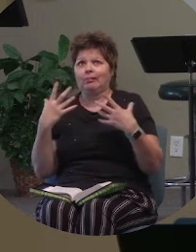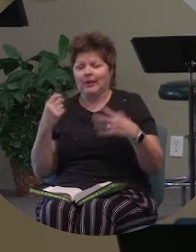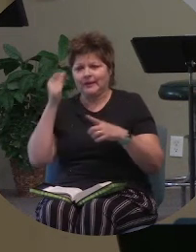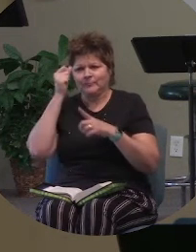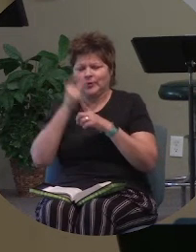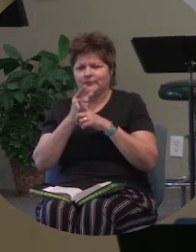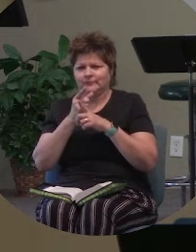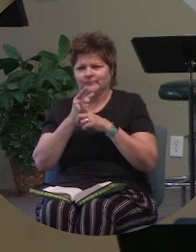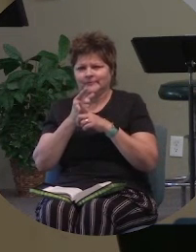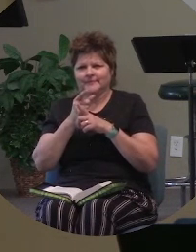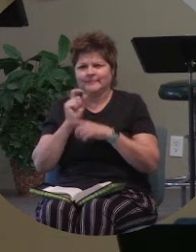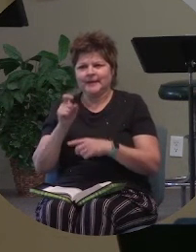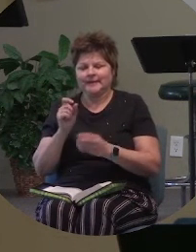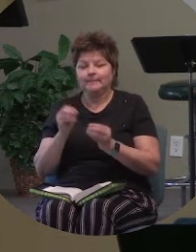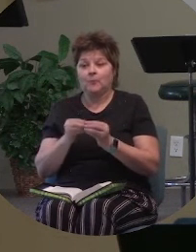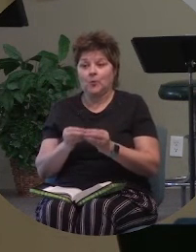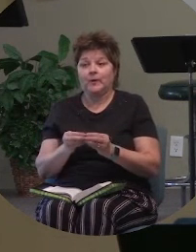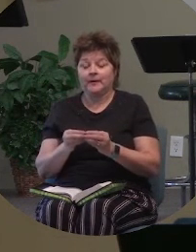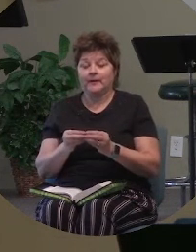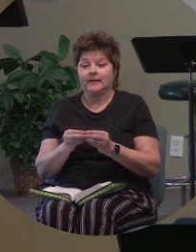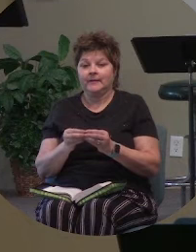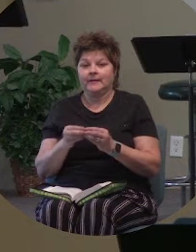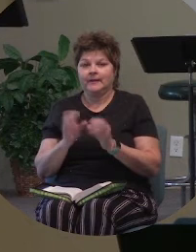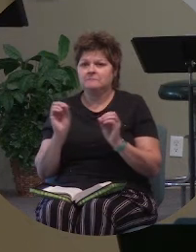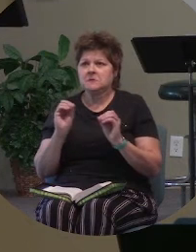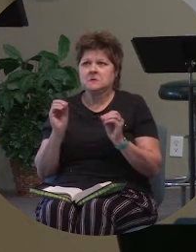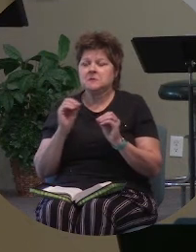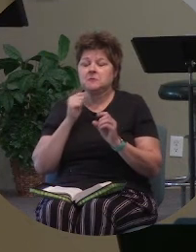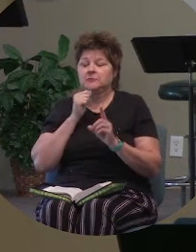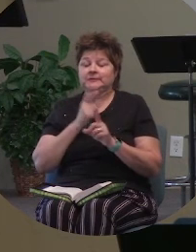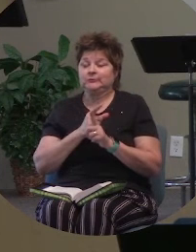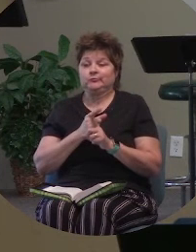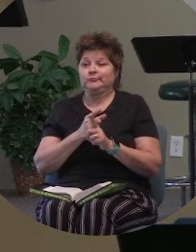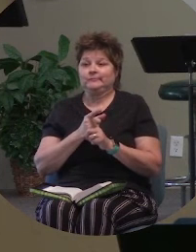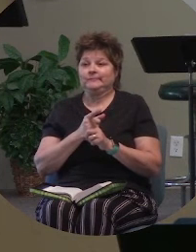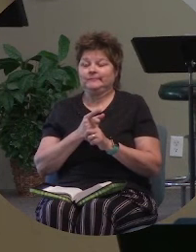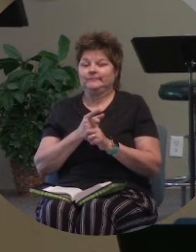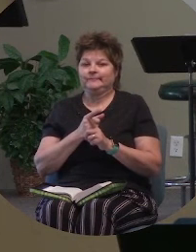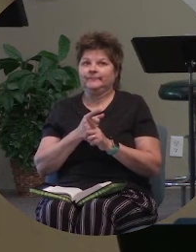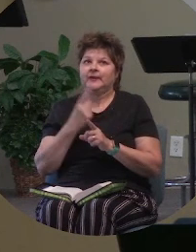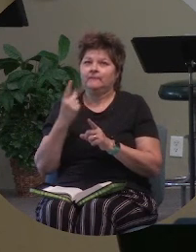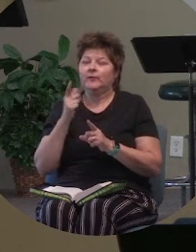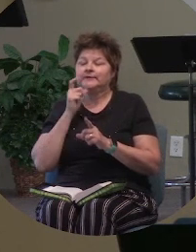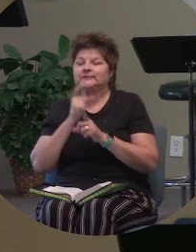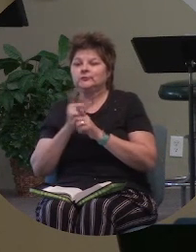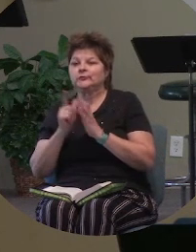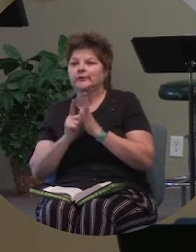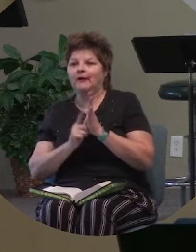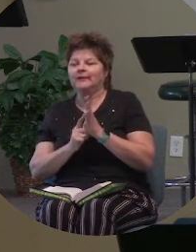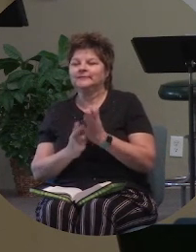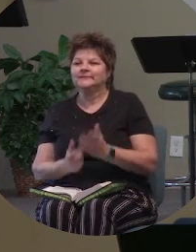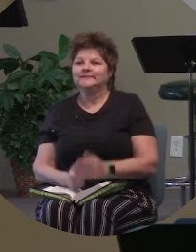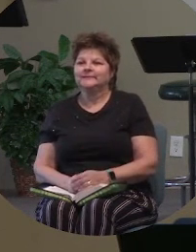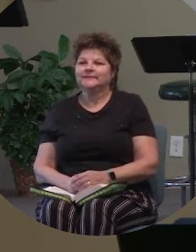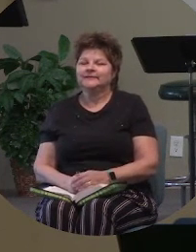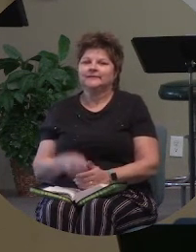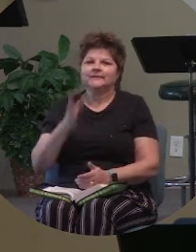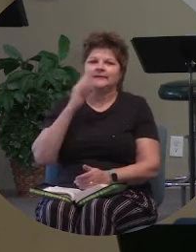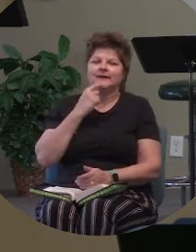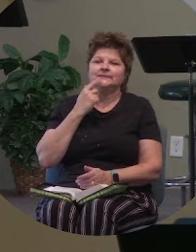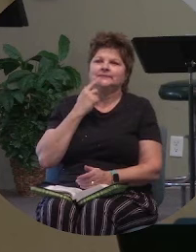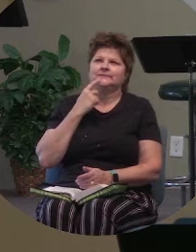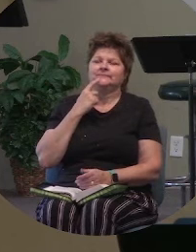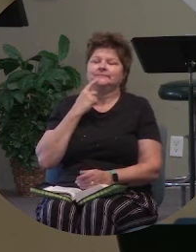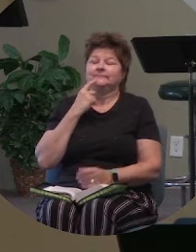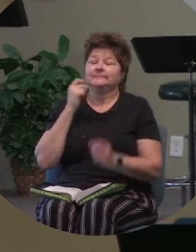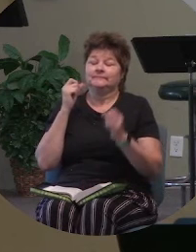more. I've got no sisters. I've got one sister-in-law. And God says, guess what? Open your